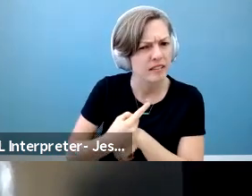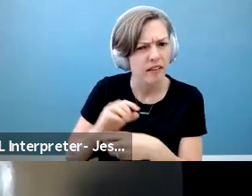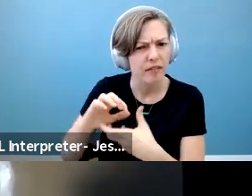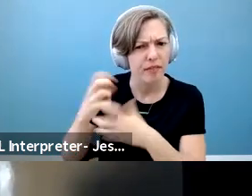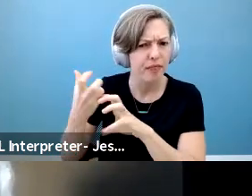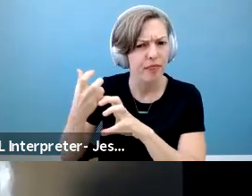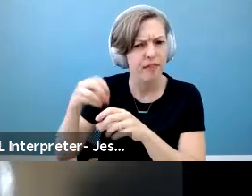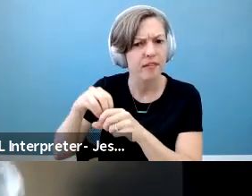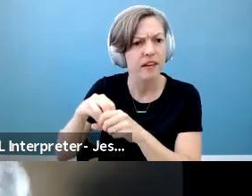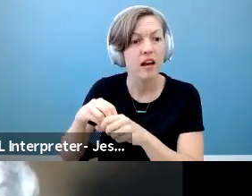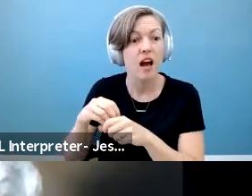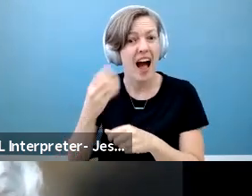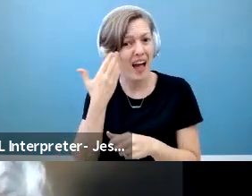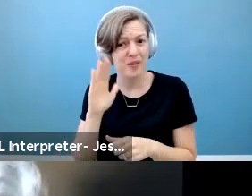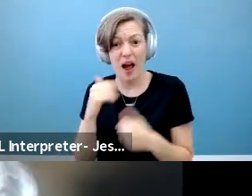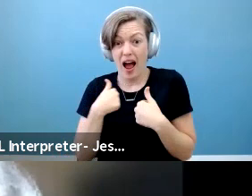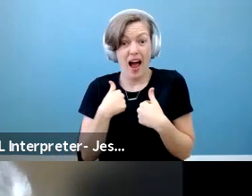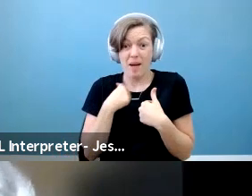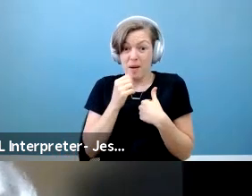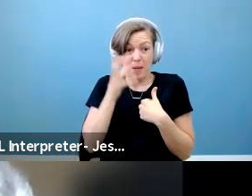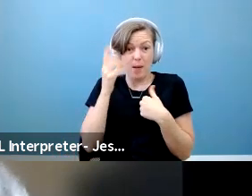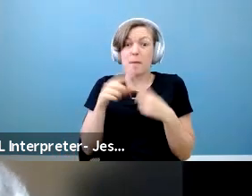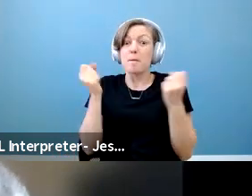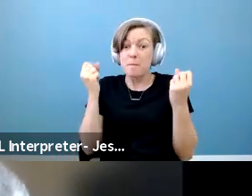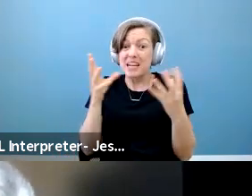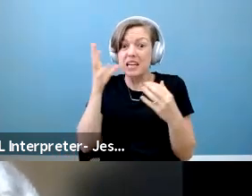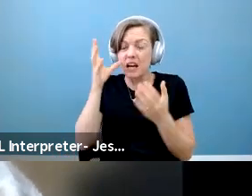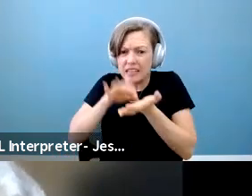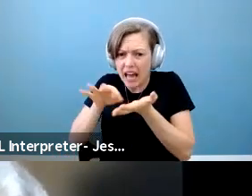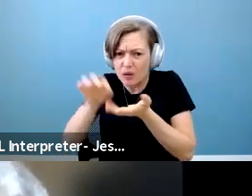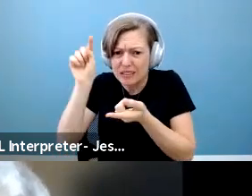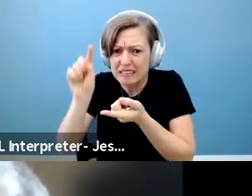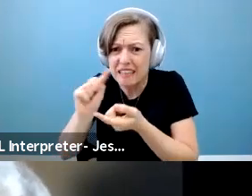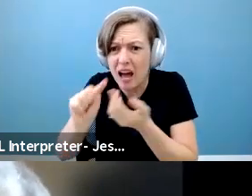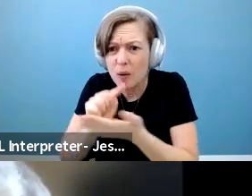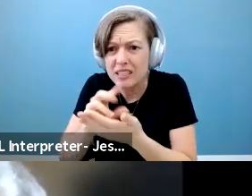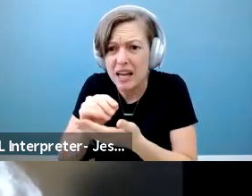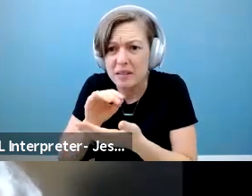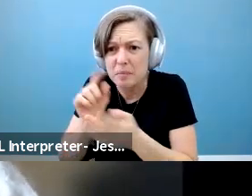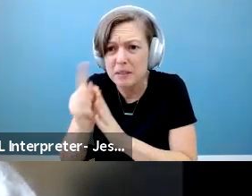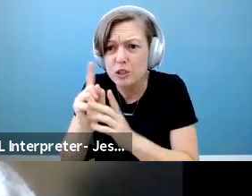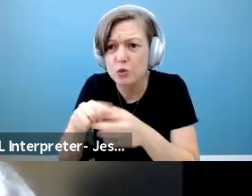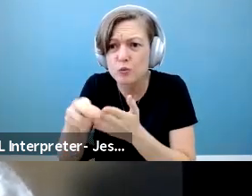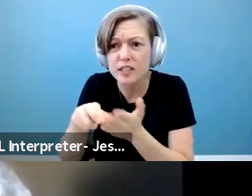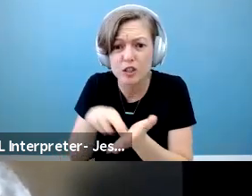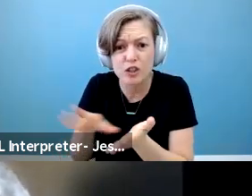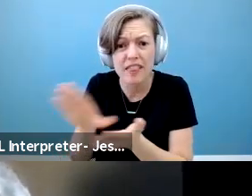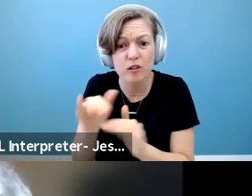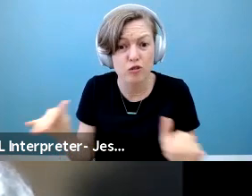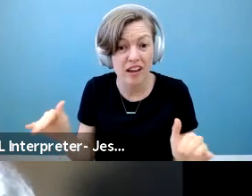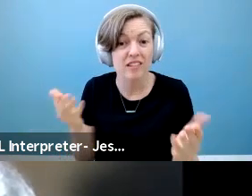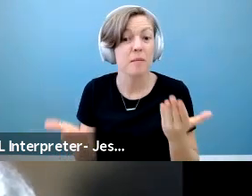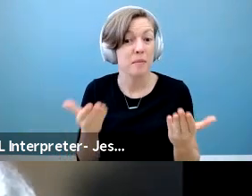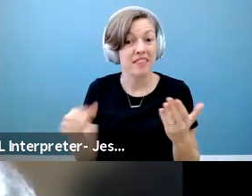not a parent, but I know a lot of parents who were counting down the hours and the minutes to be able to register their child. They might have